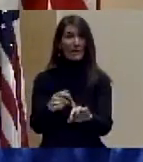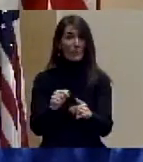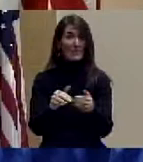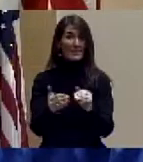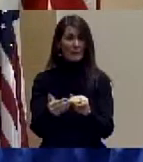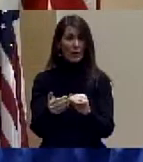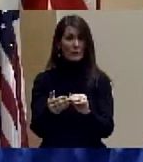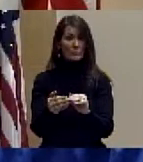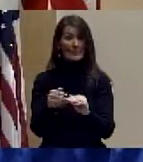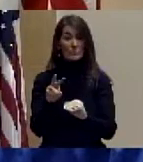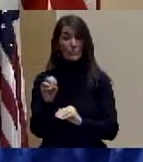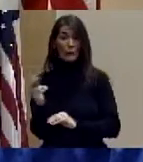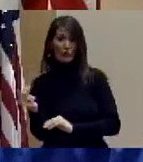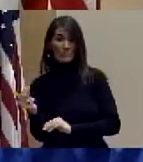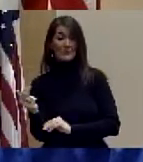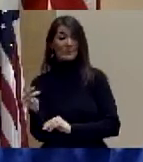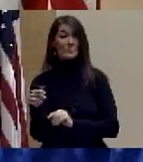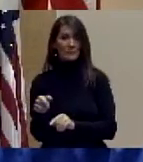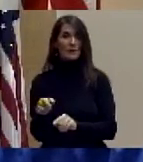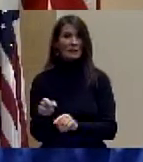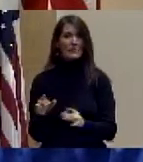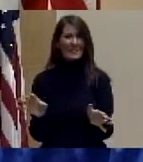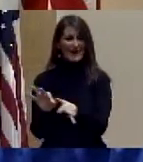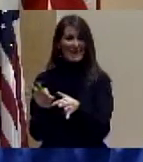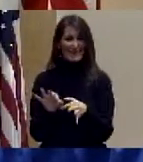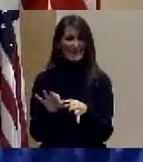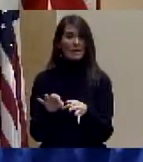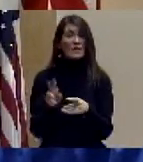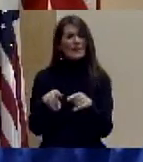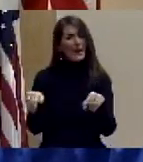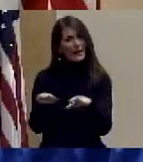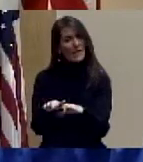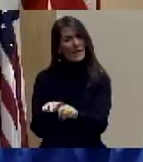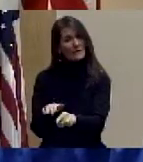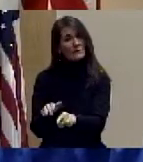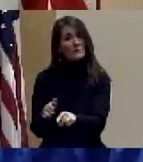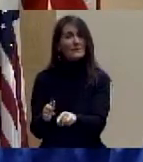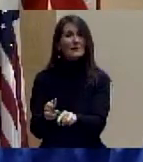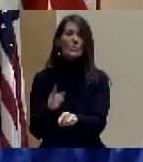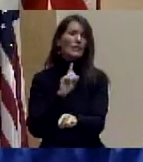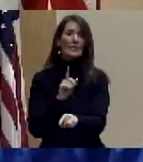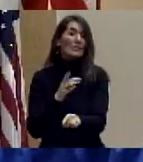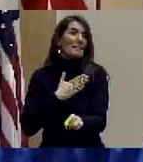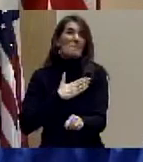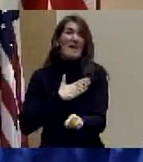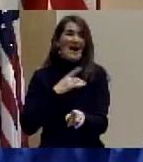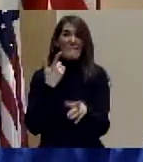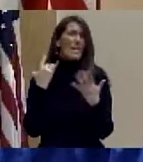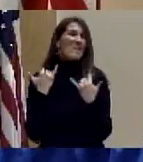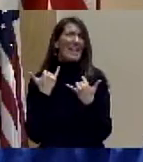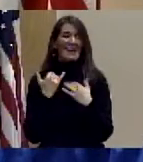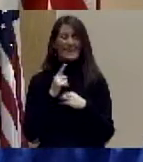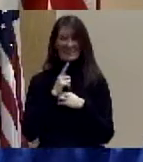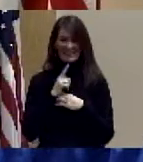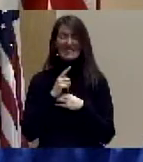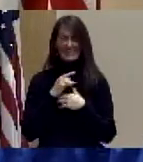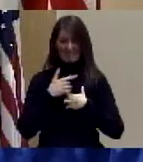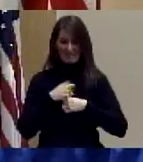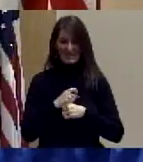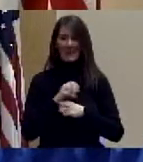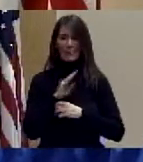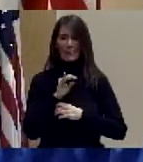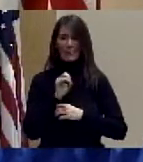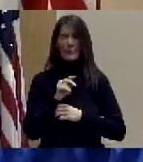in 2013. That land was mined for the clay that supported Brighton's brickmaking